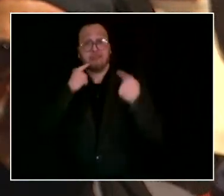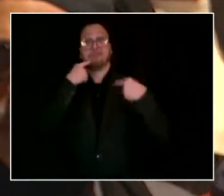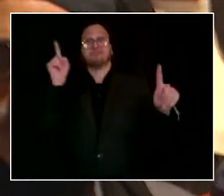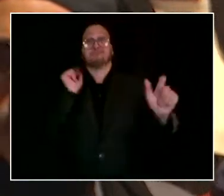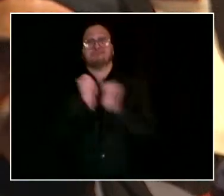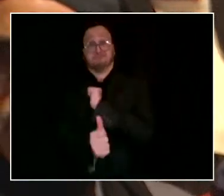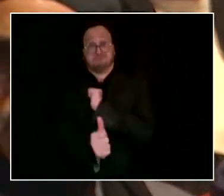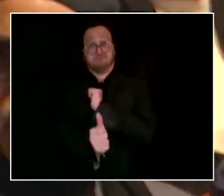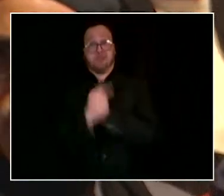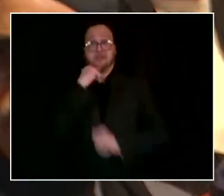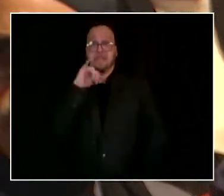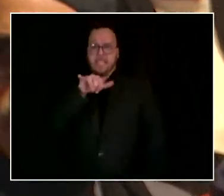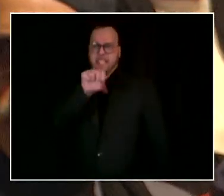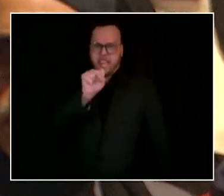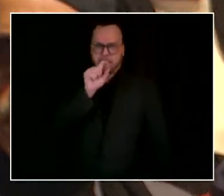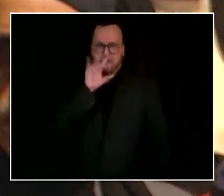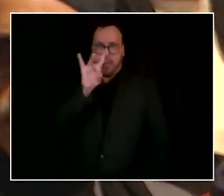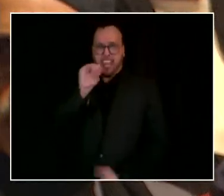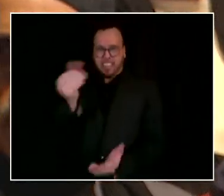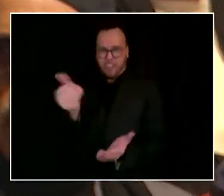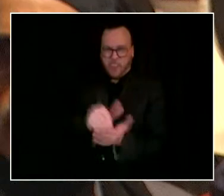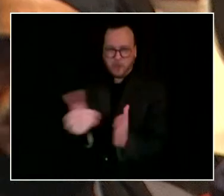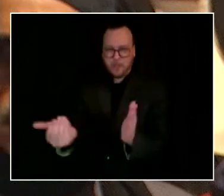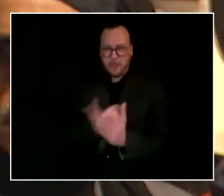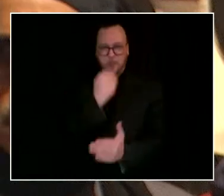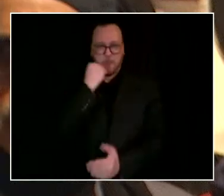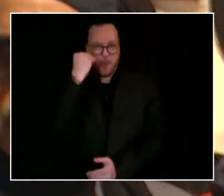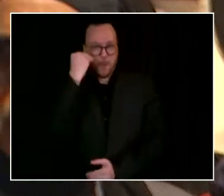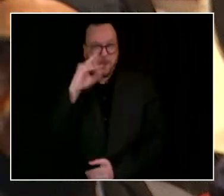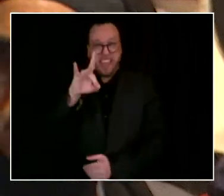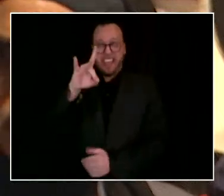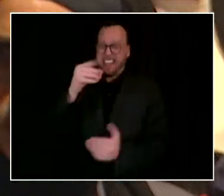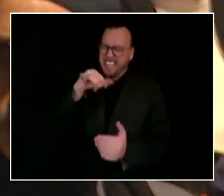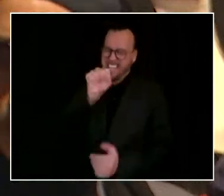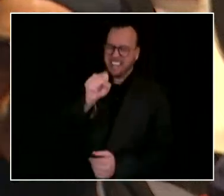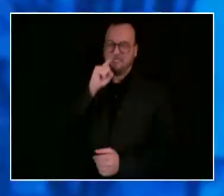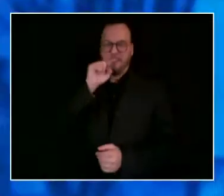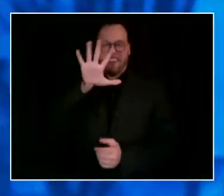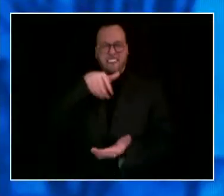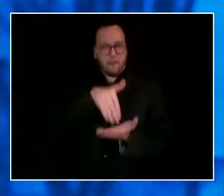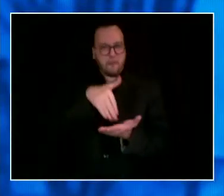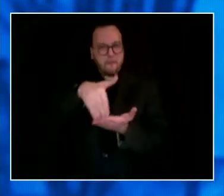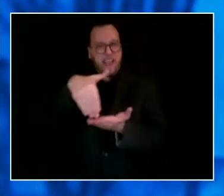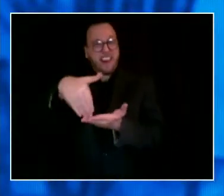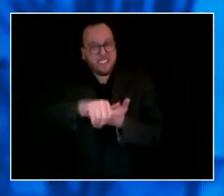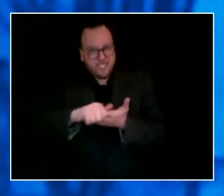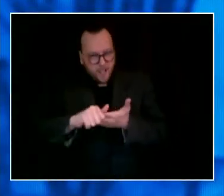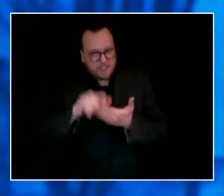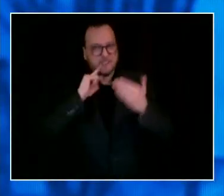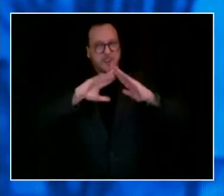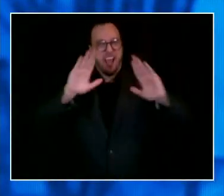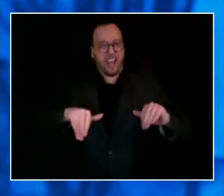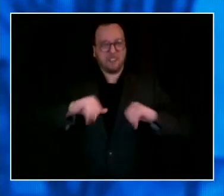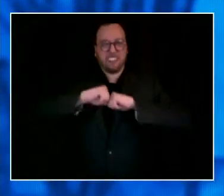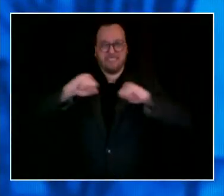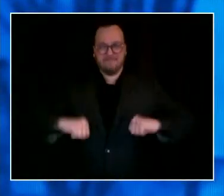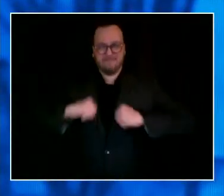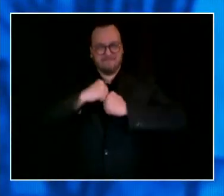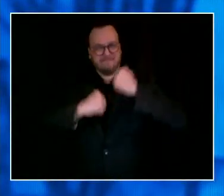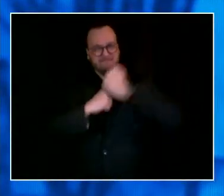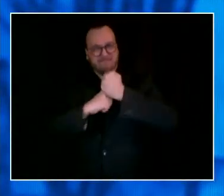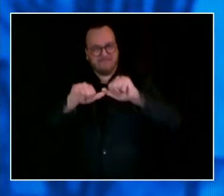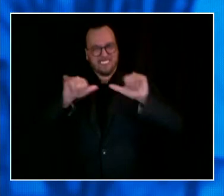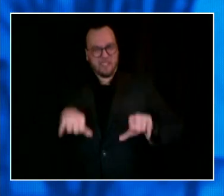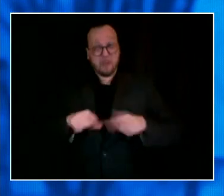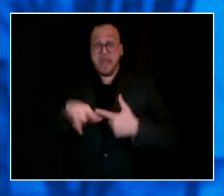to 80,000 new homes, yes to $5 billion for housing and infrastructure, and yes to making sure more